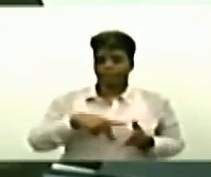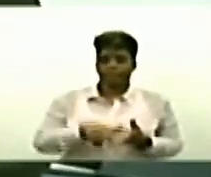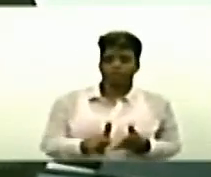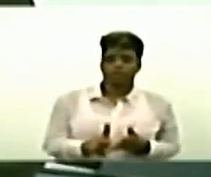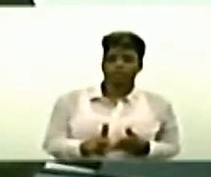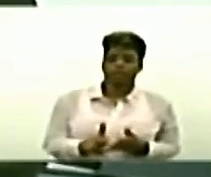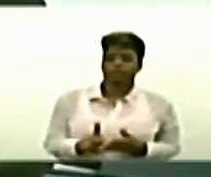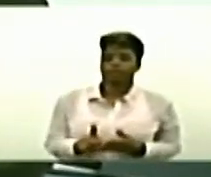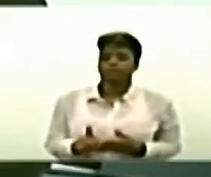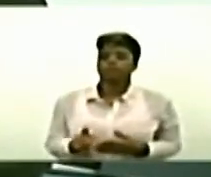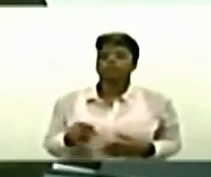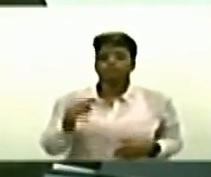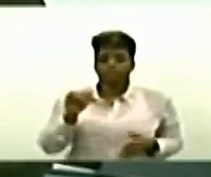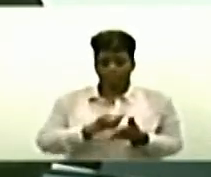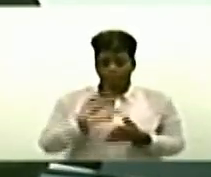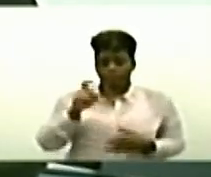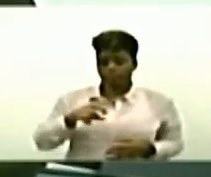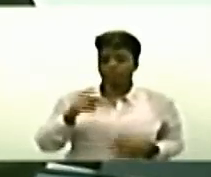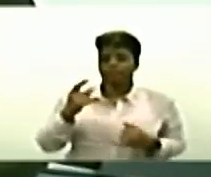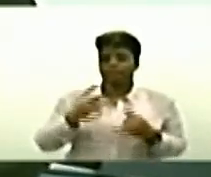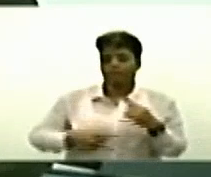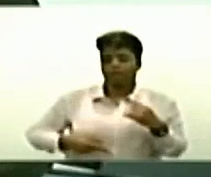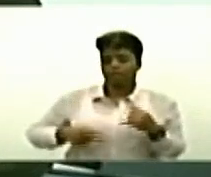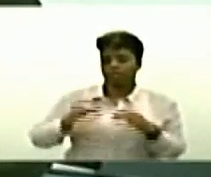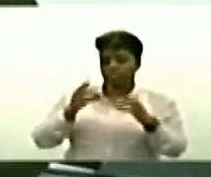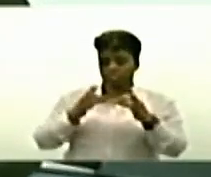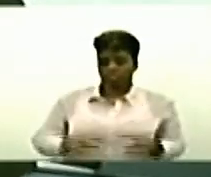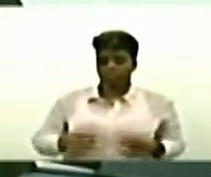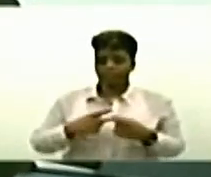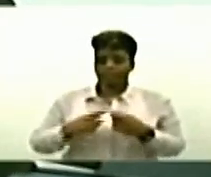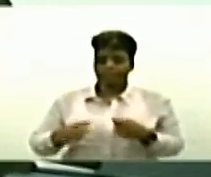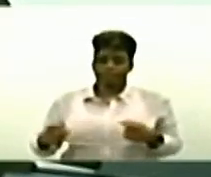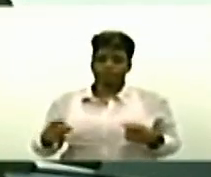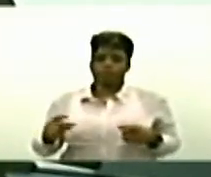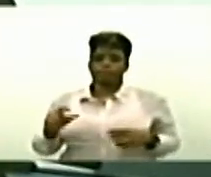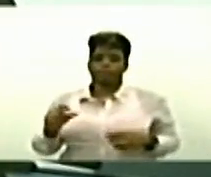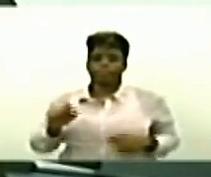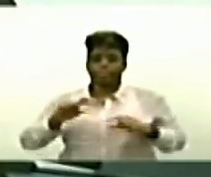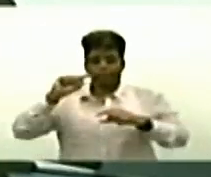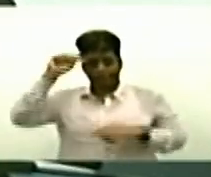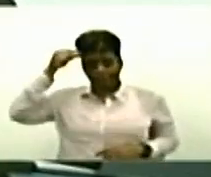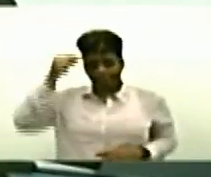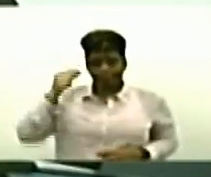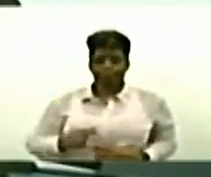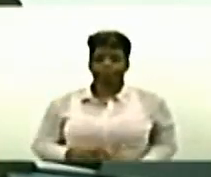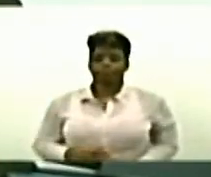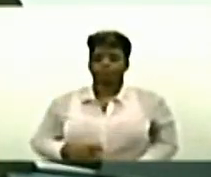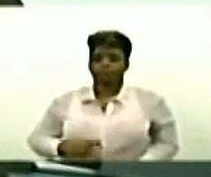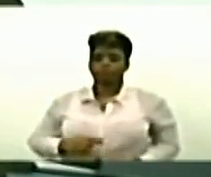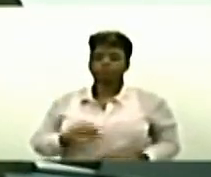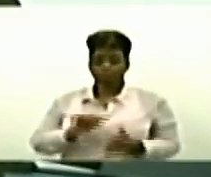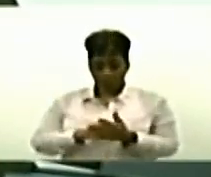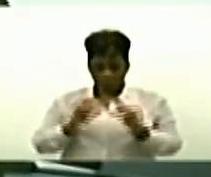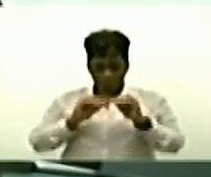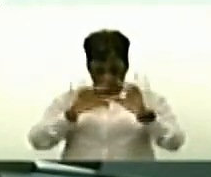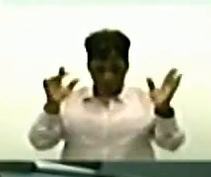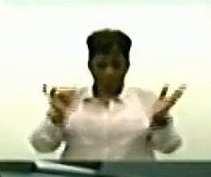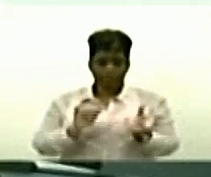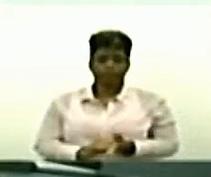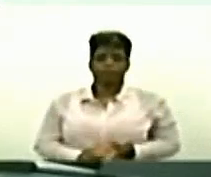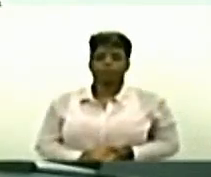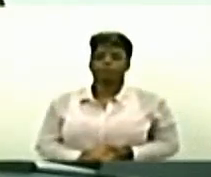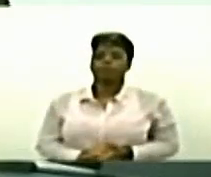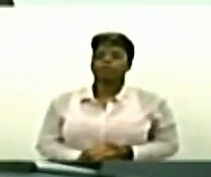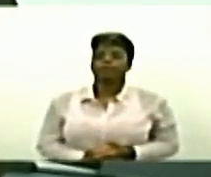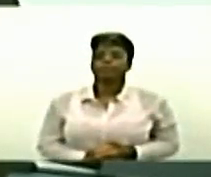decision to finalize the salary of the wardens. So just for clarification, Mr. President, on that particular matter. As regards